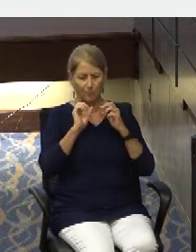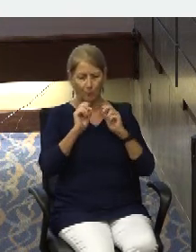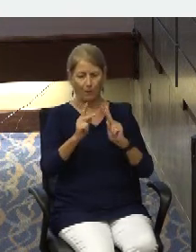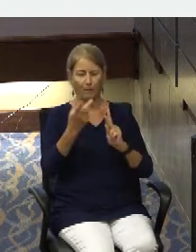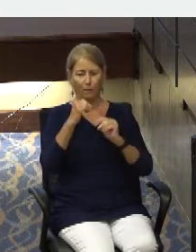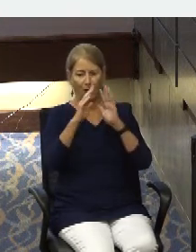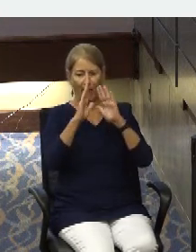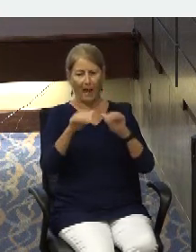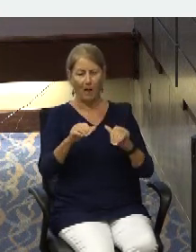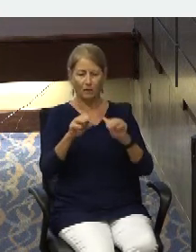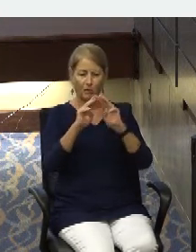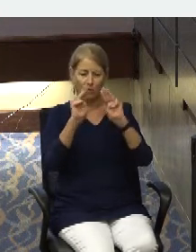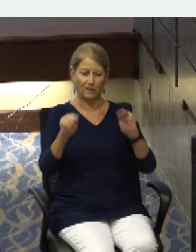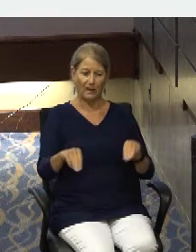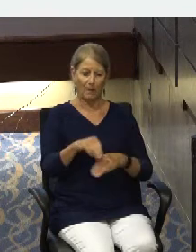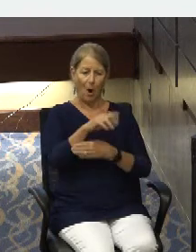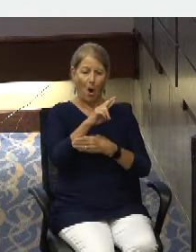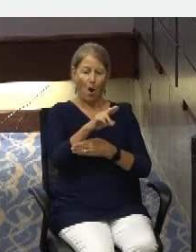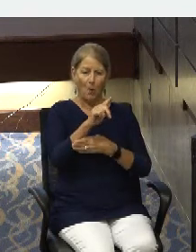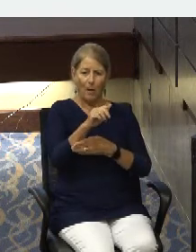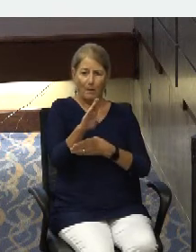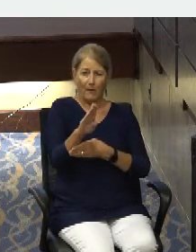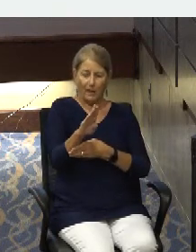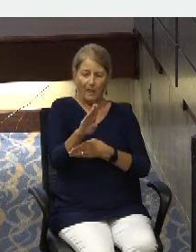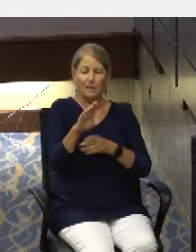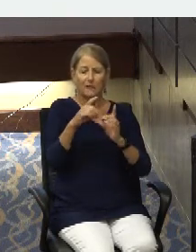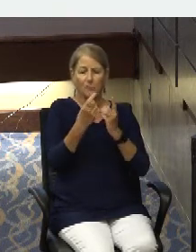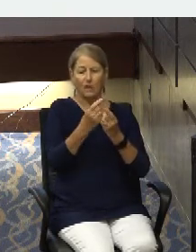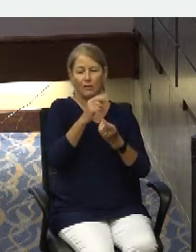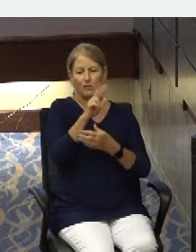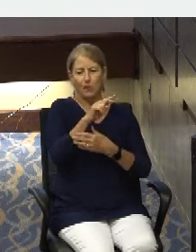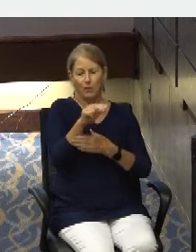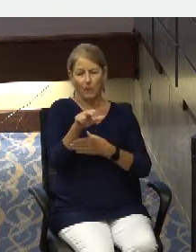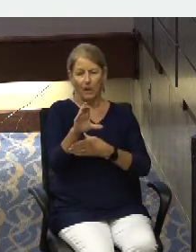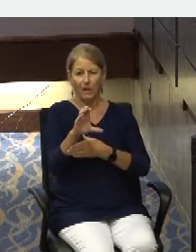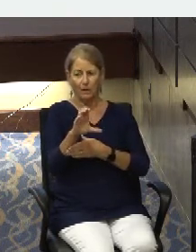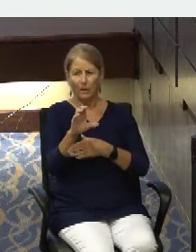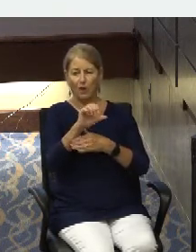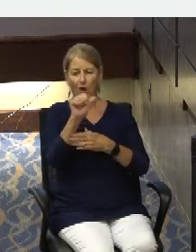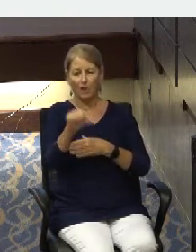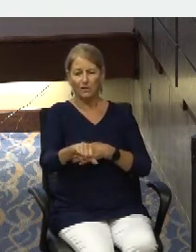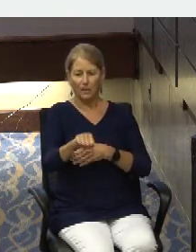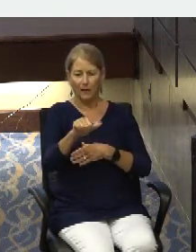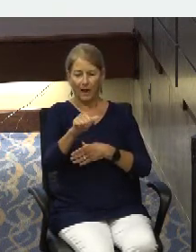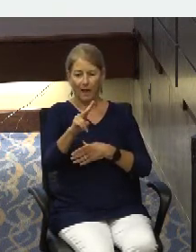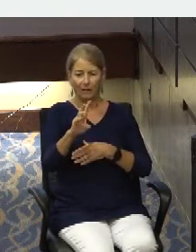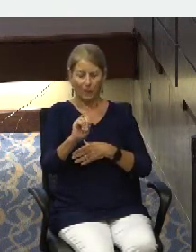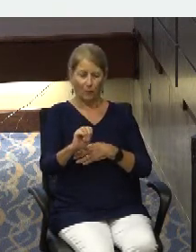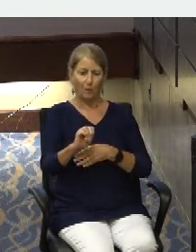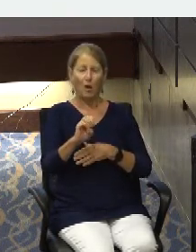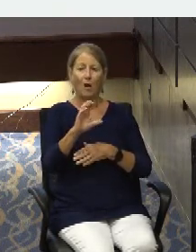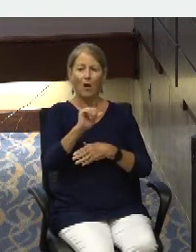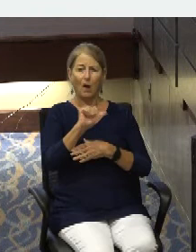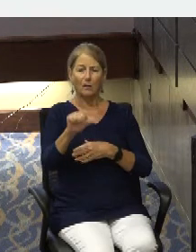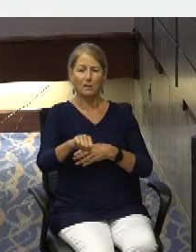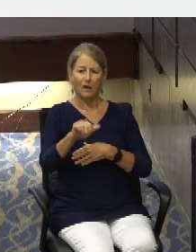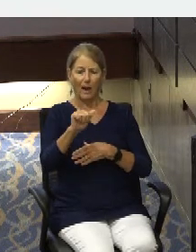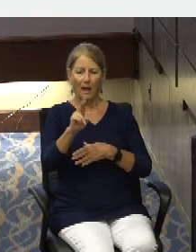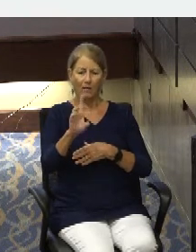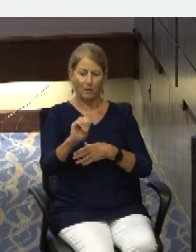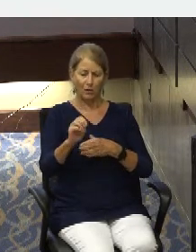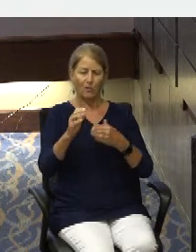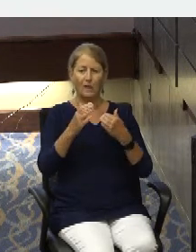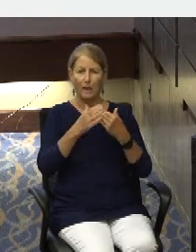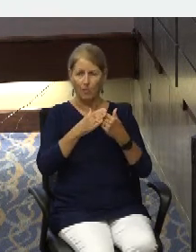in an R1B district. This is at 3300 Austin Avenue within the Austin Avenue neighborhood in Council